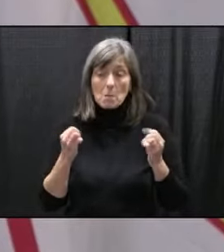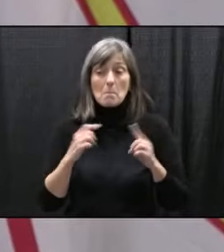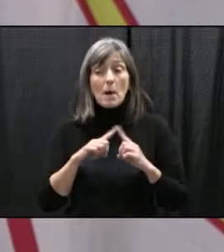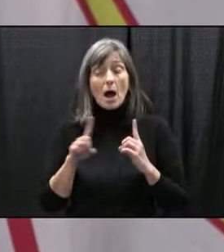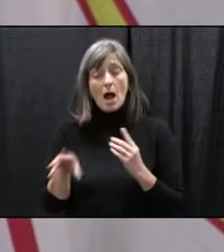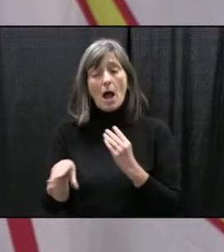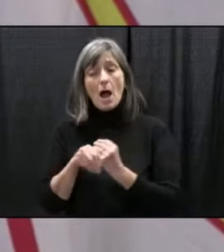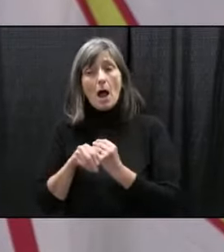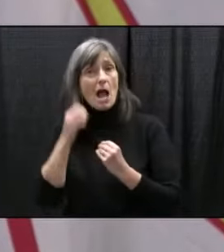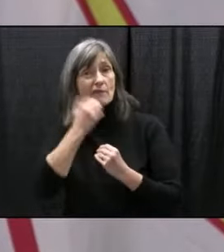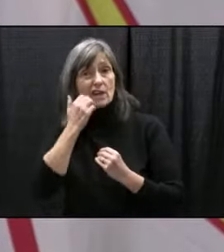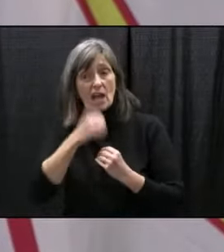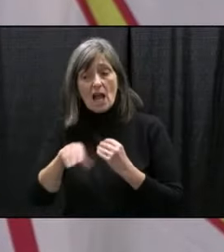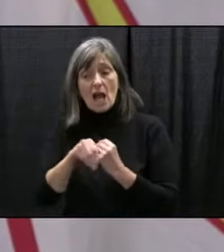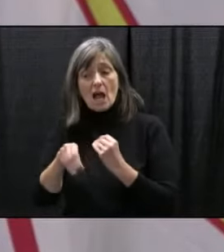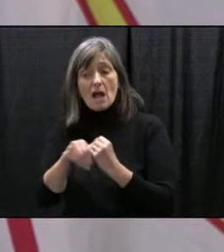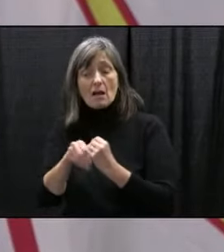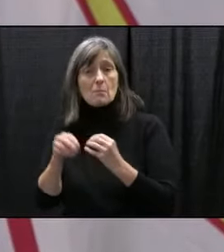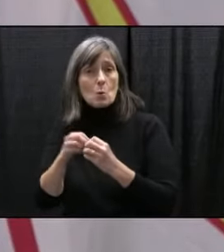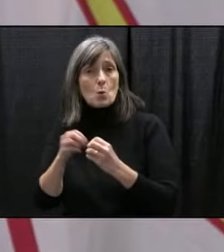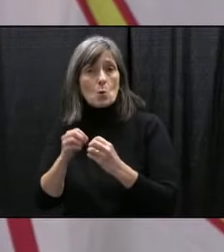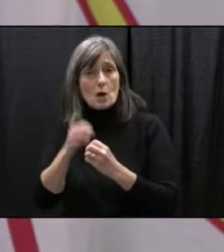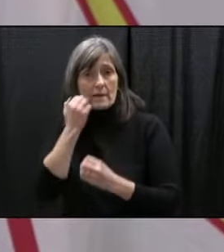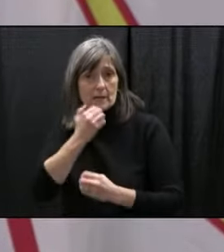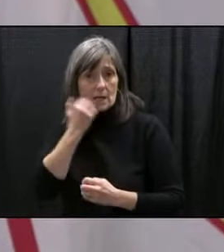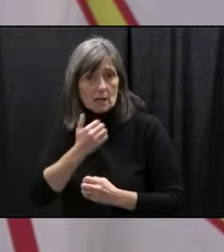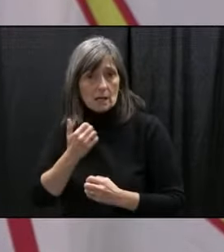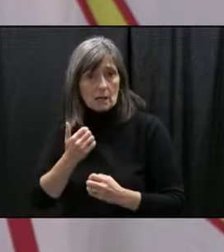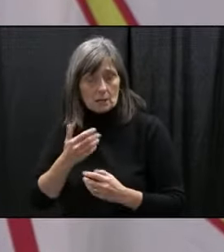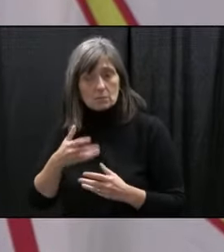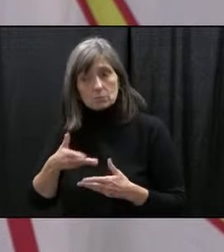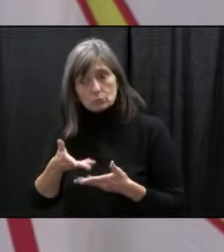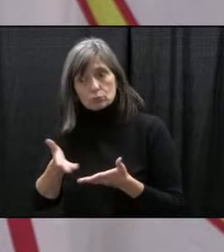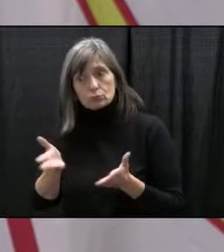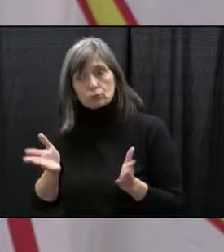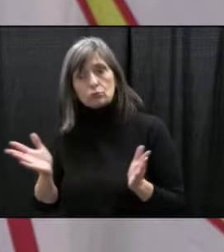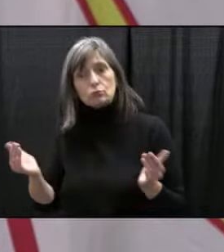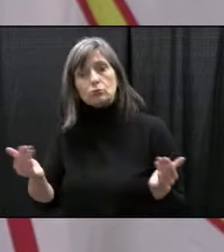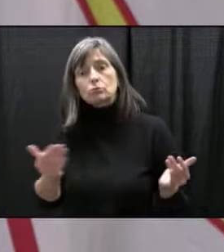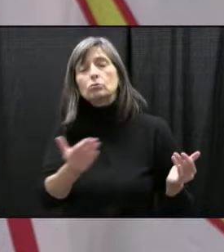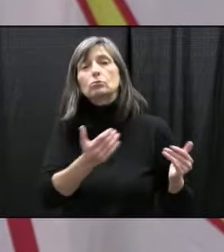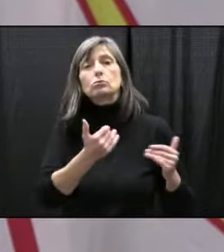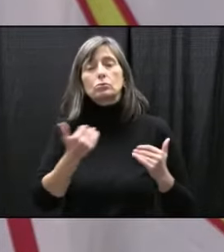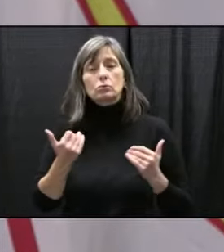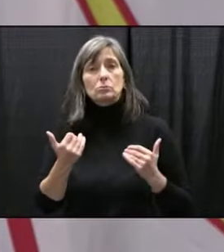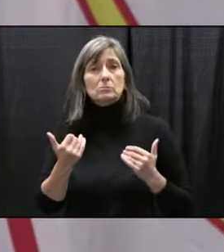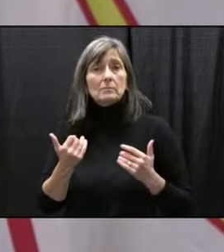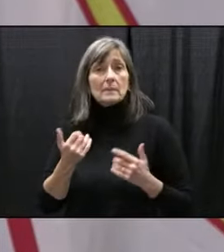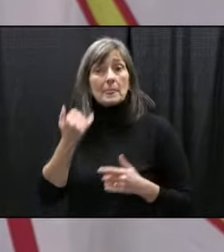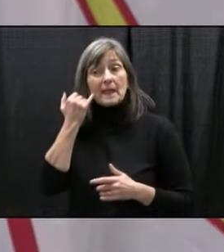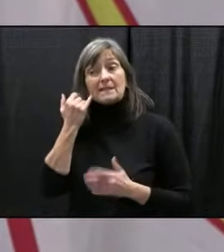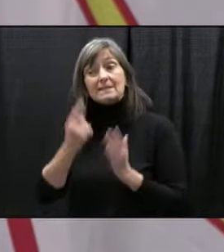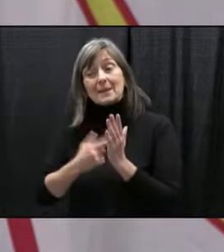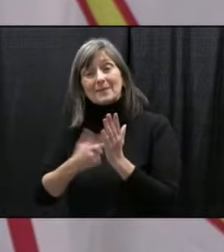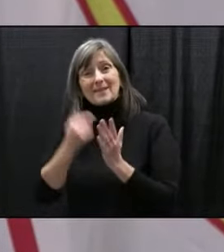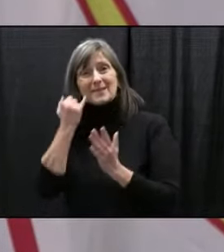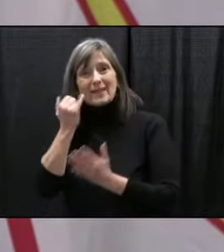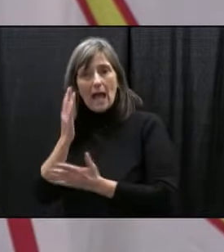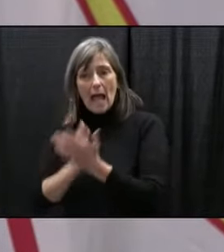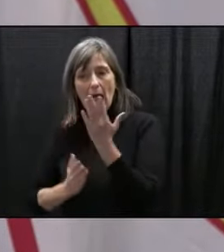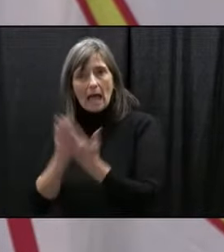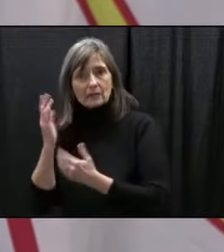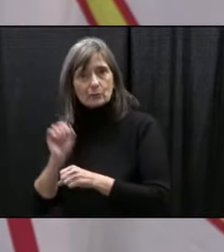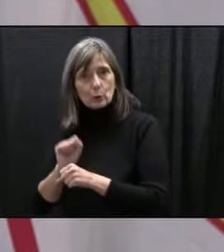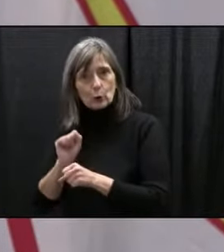We're expanding every day what we're able to do, and so. In areas where we either have a manual workaround that we've found to